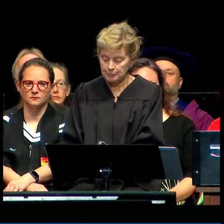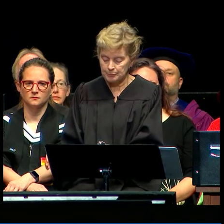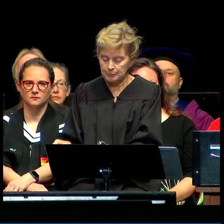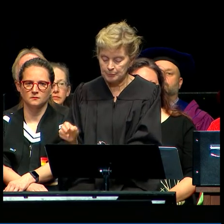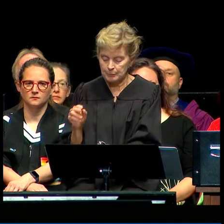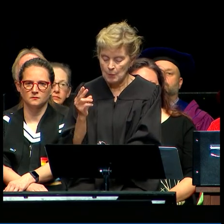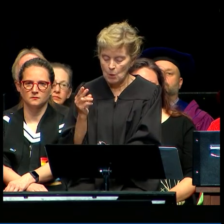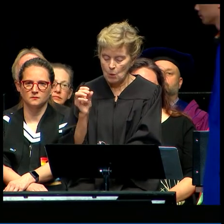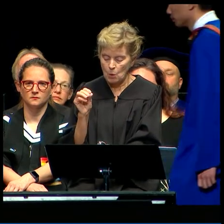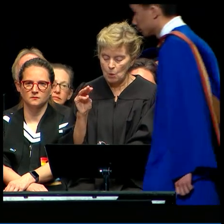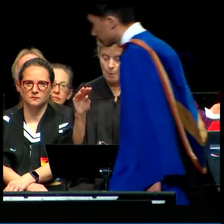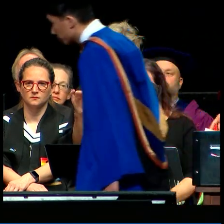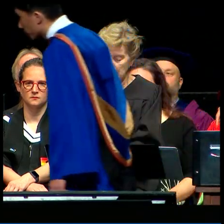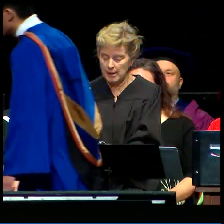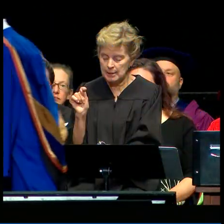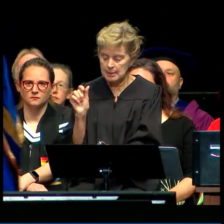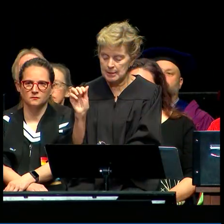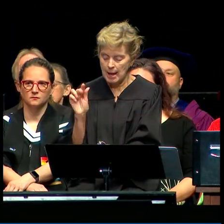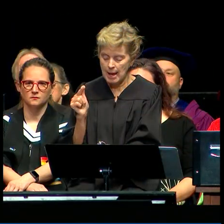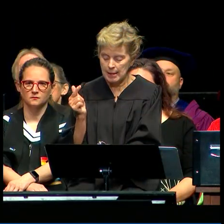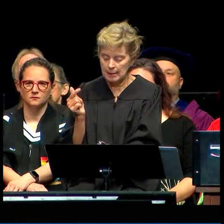Homing Tang.